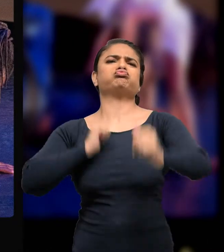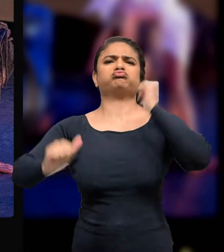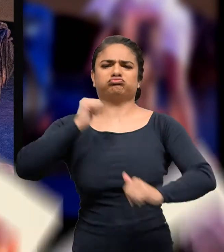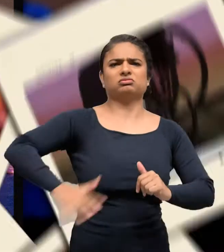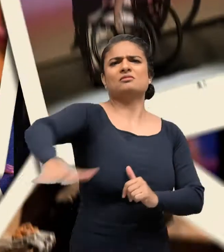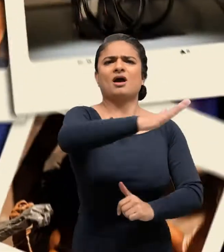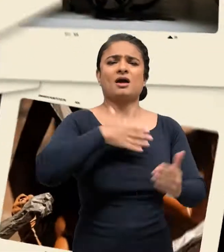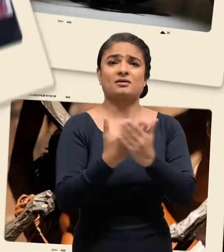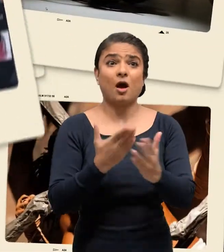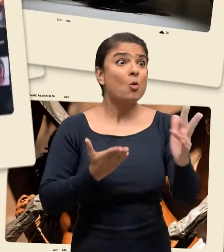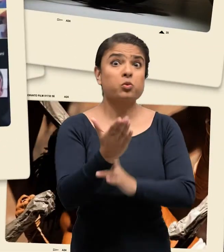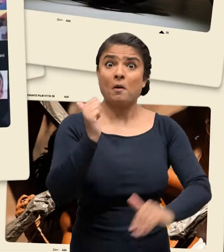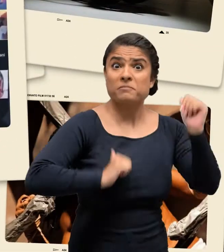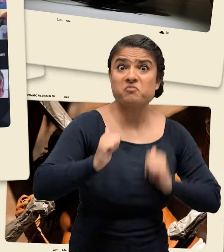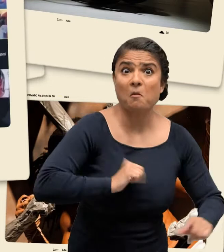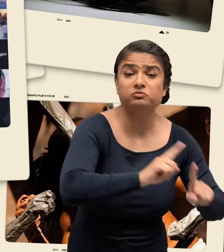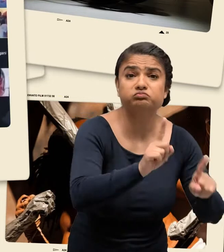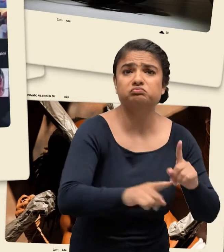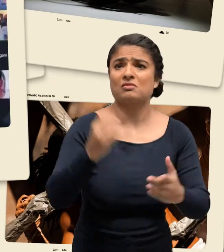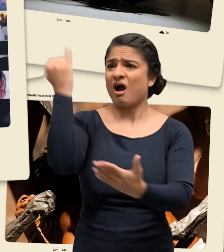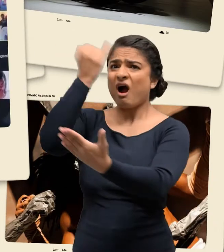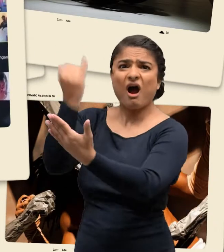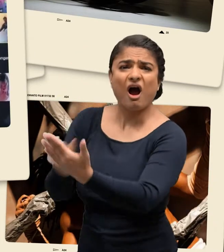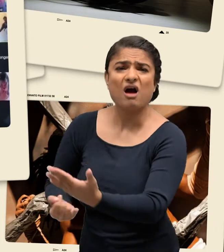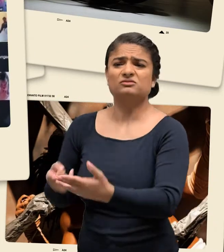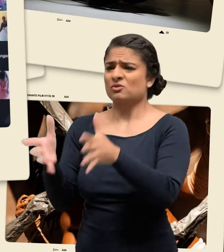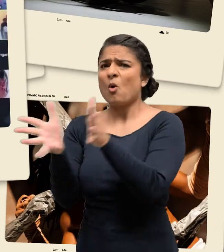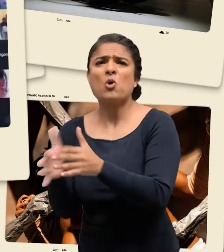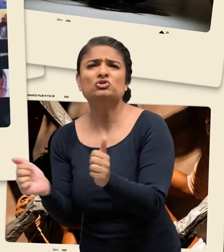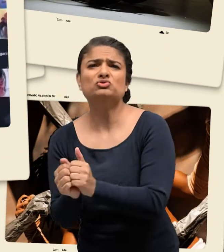society through their performances, artistic workshops,